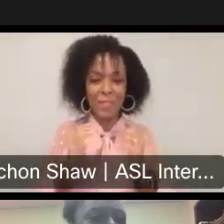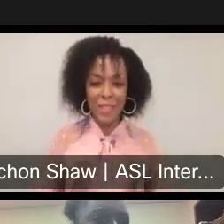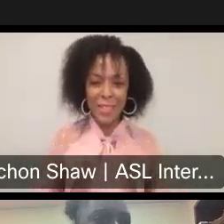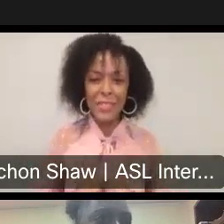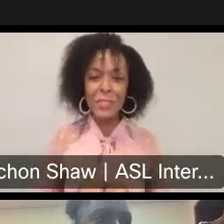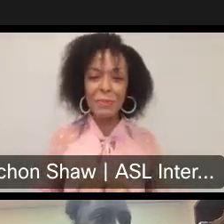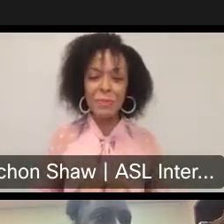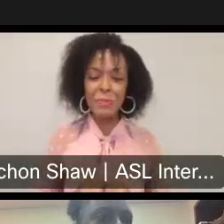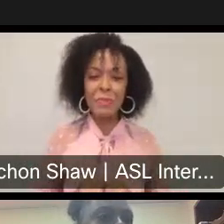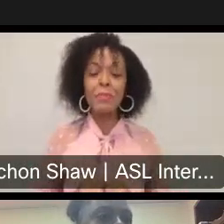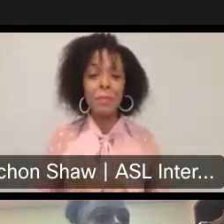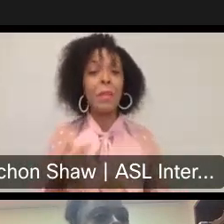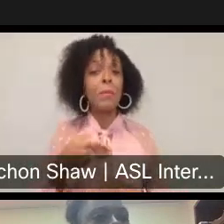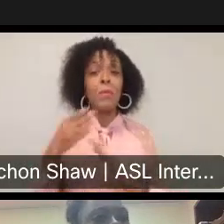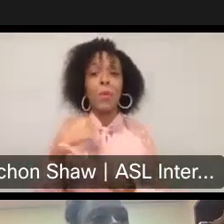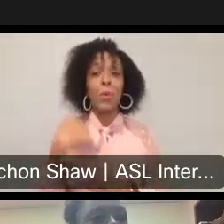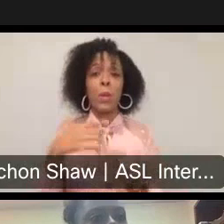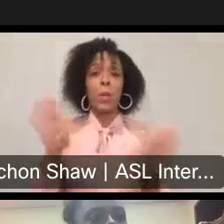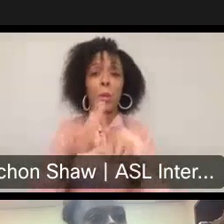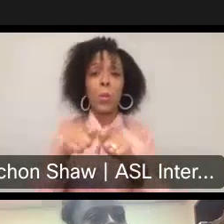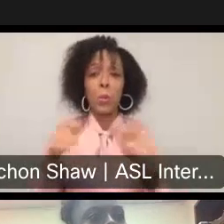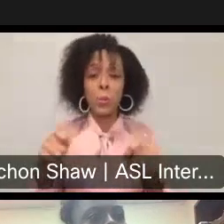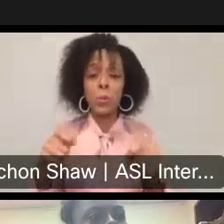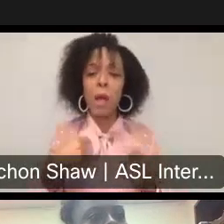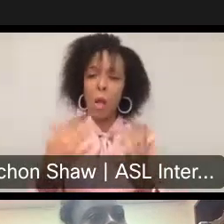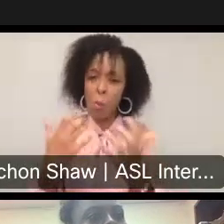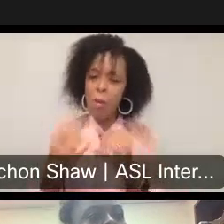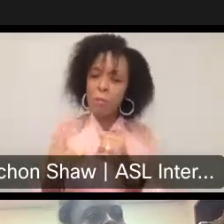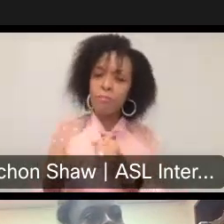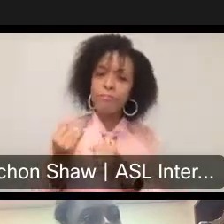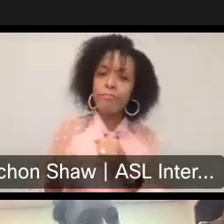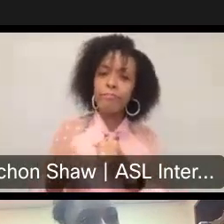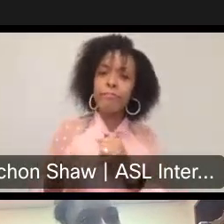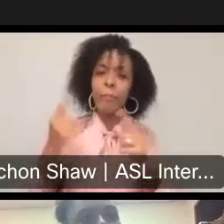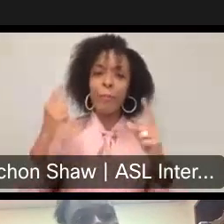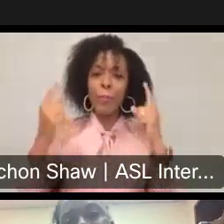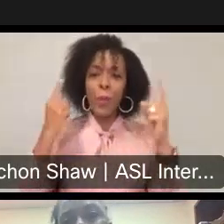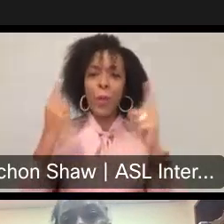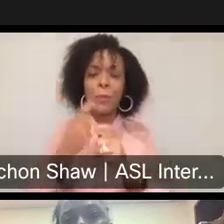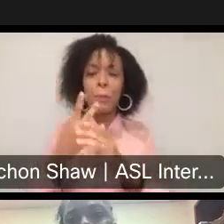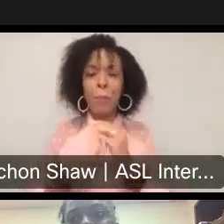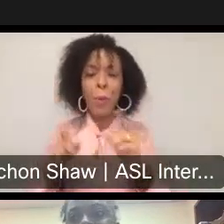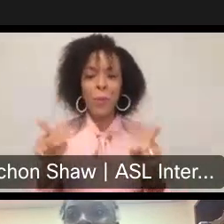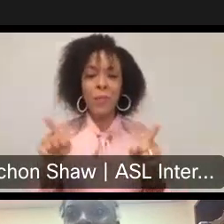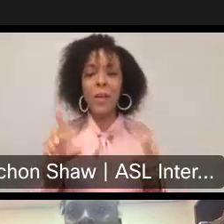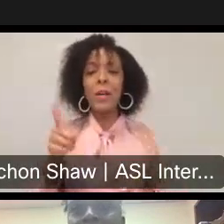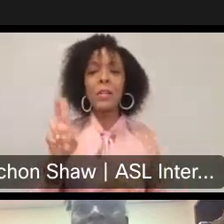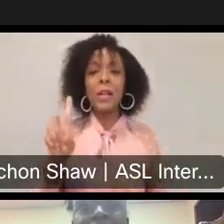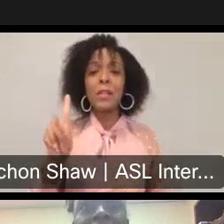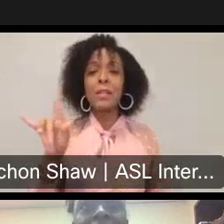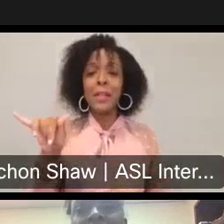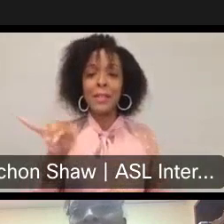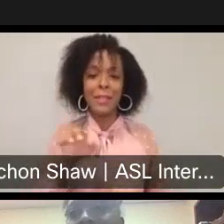I would like to, before we close out, get some final thoughts from both Dr. Dudley and Mrs. Lee.